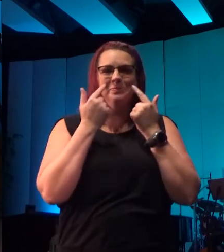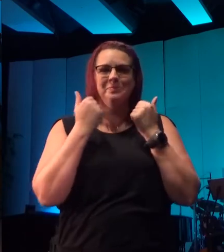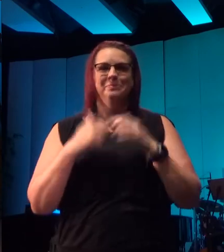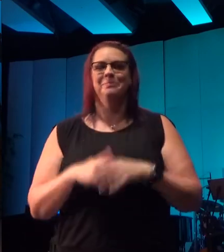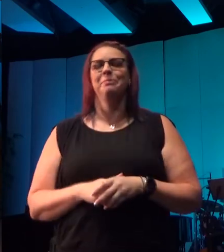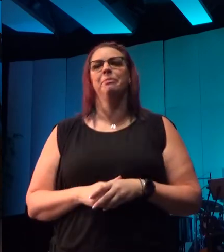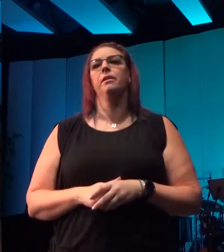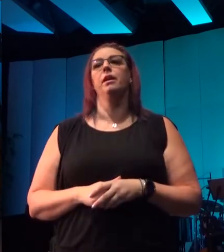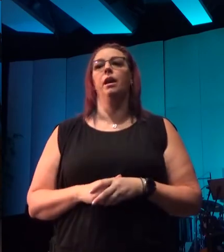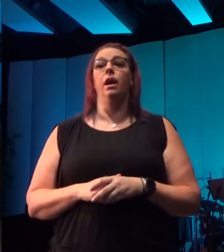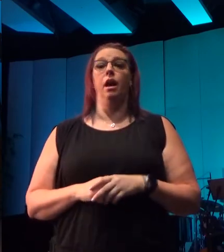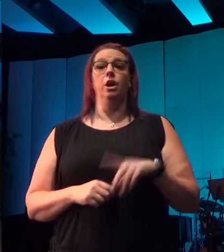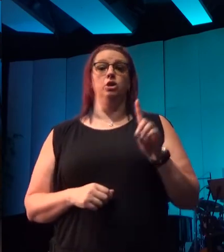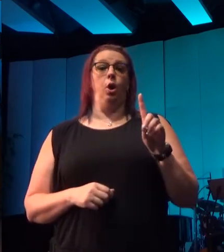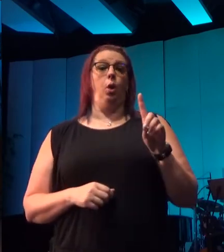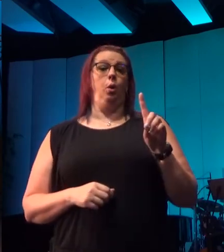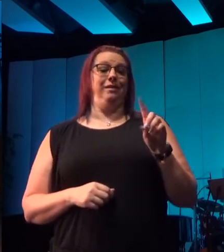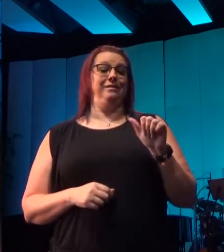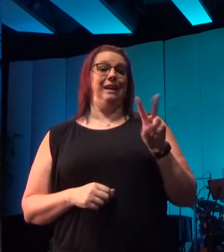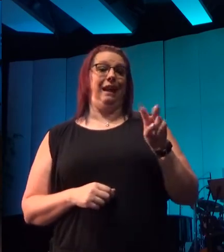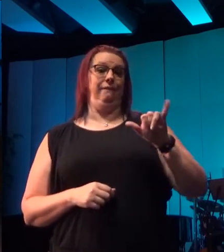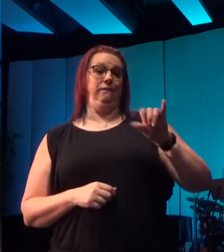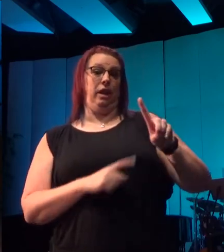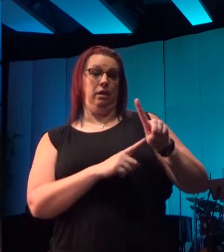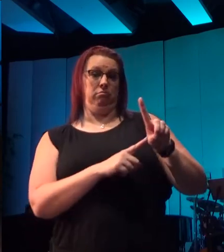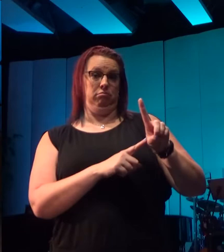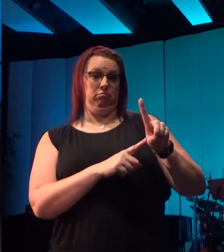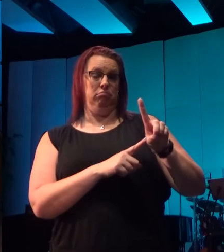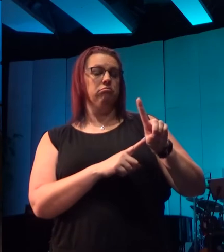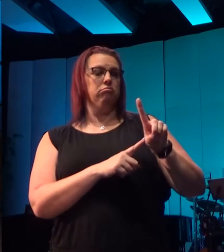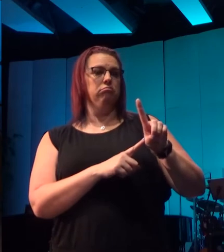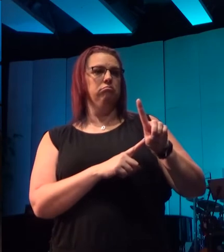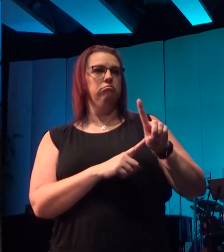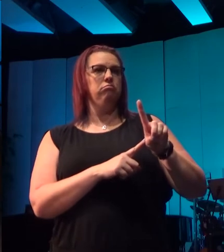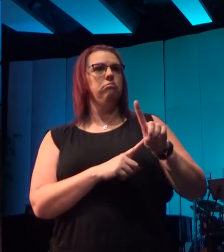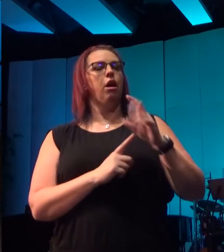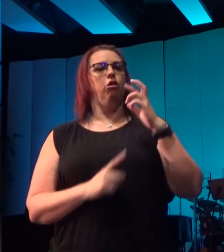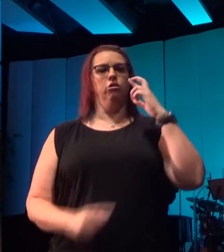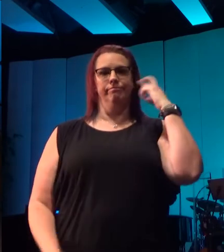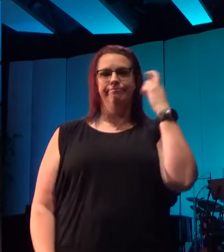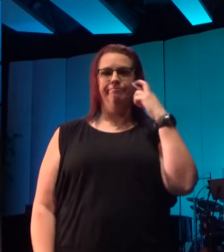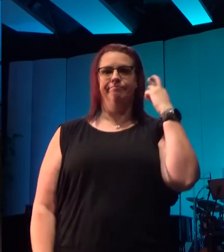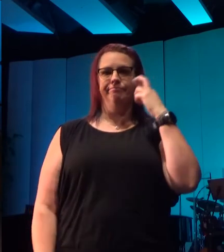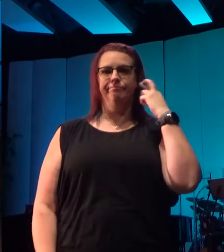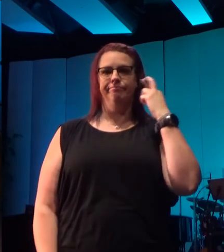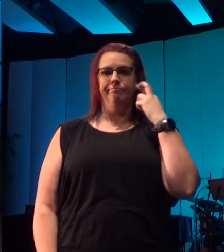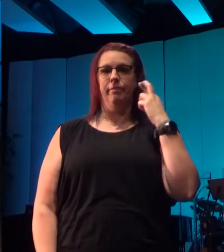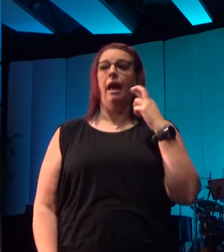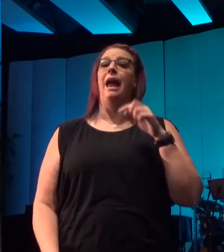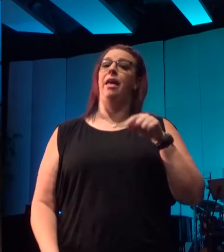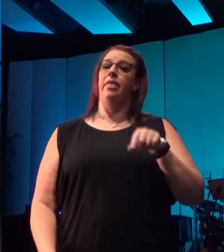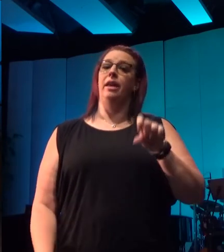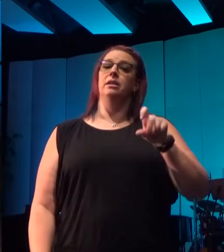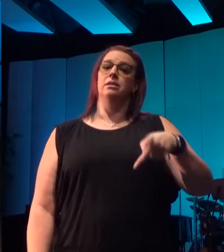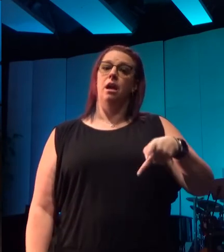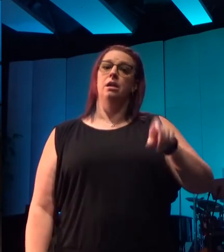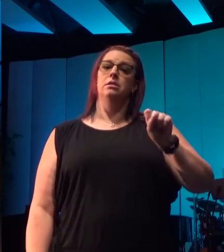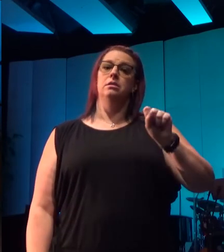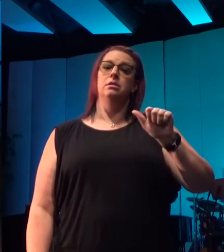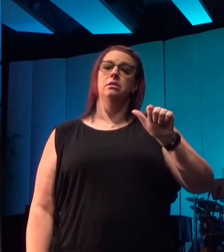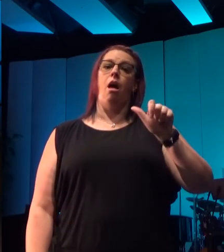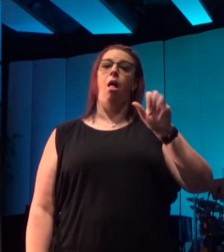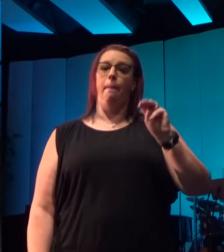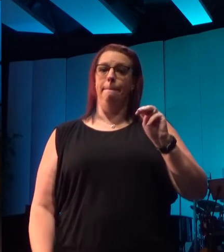And so you see, David, he had to come to terms with something that this psalm invites us to come to terms with.